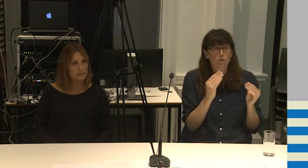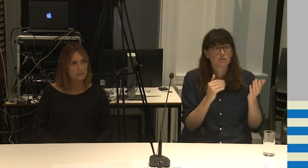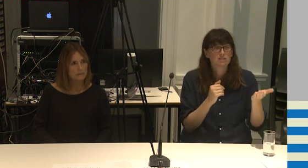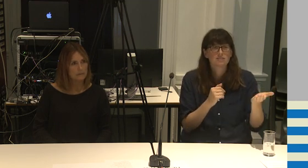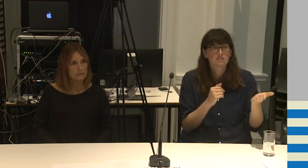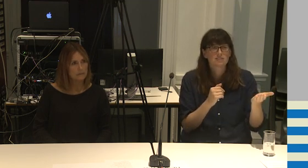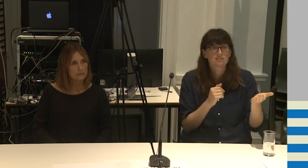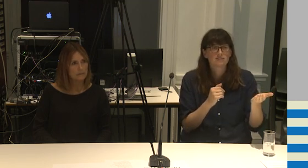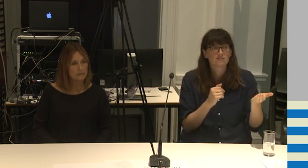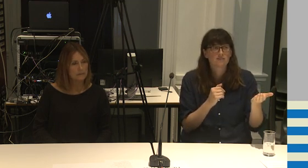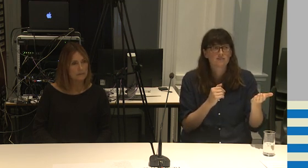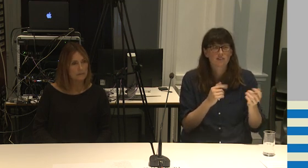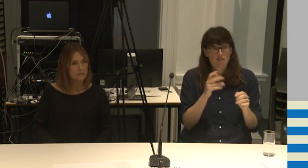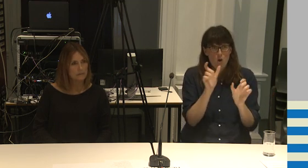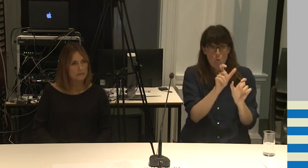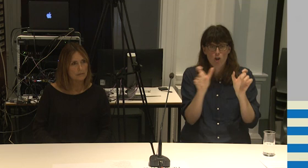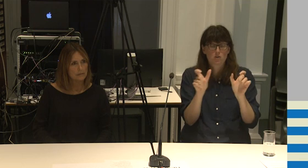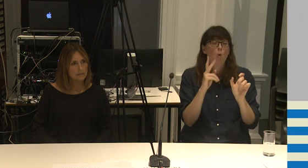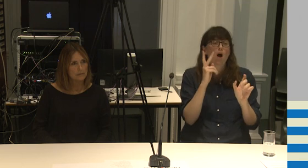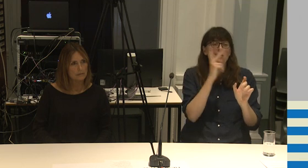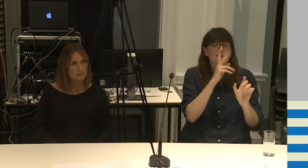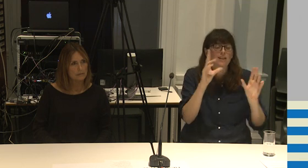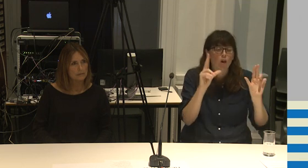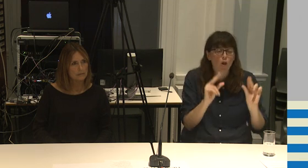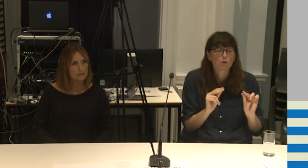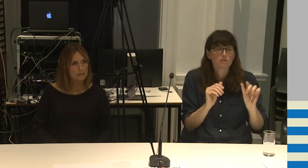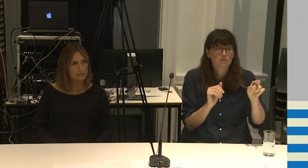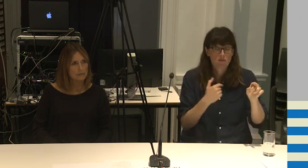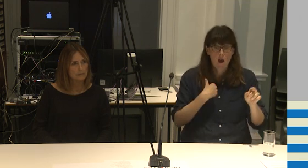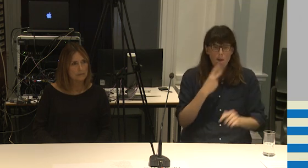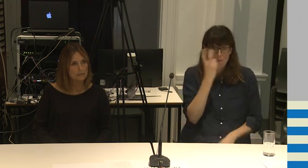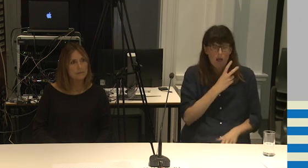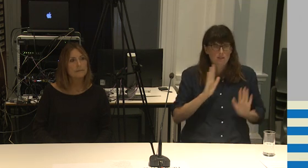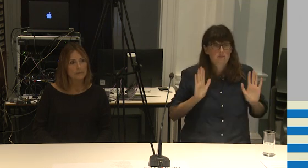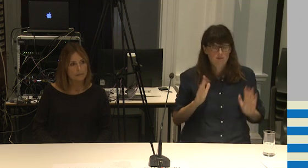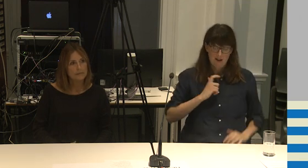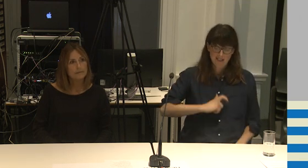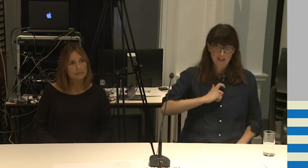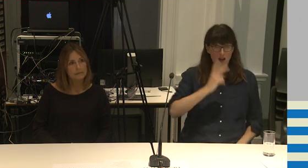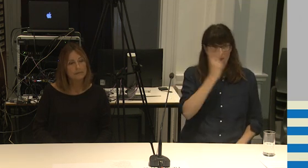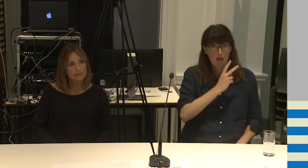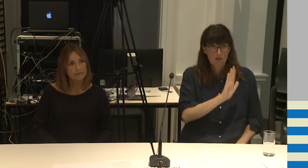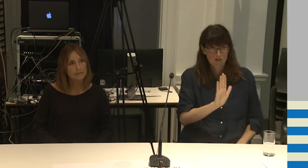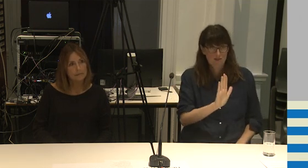it's lovingly referred to, sight loss. I'm blind, that's how I identify.